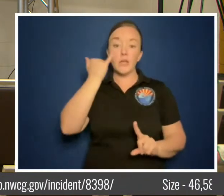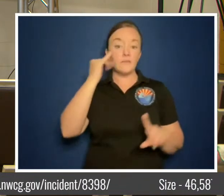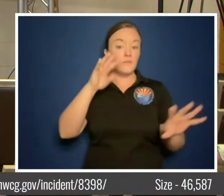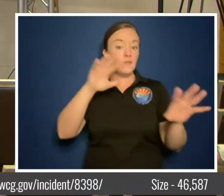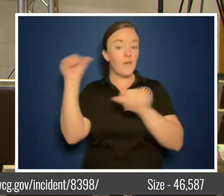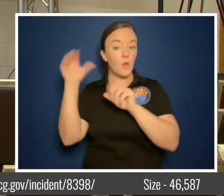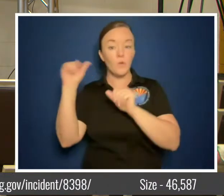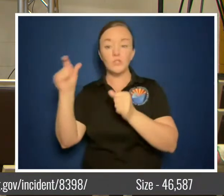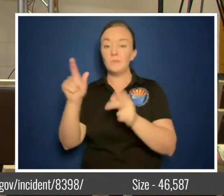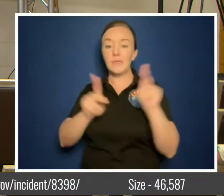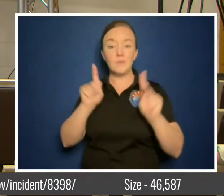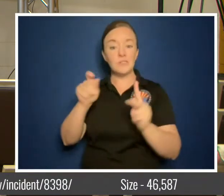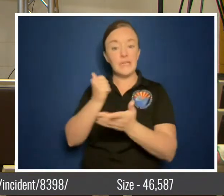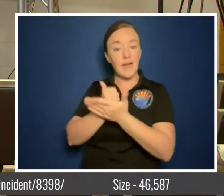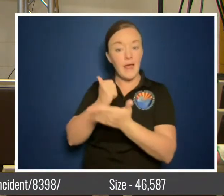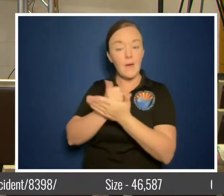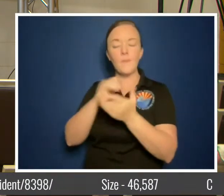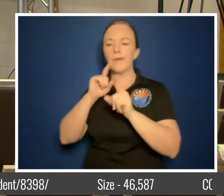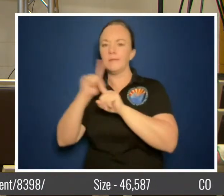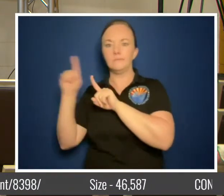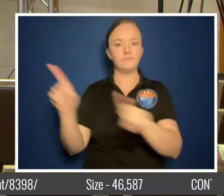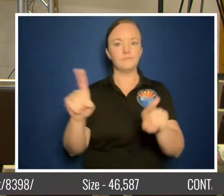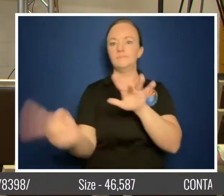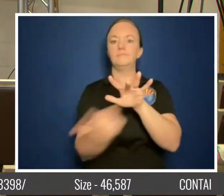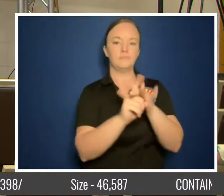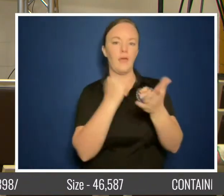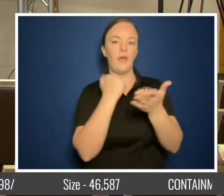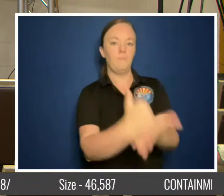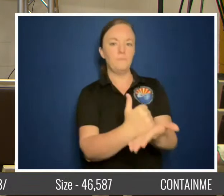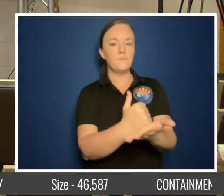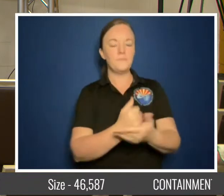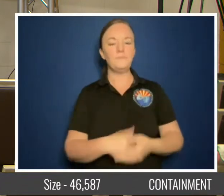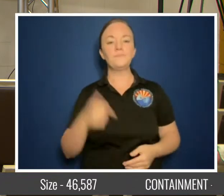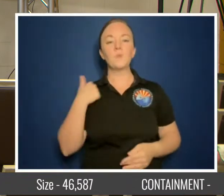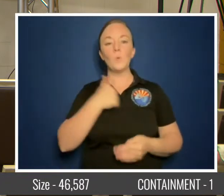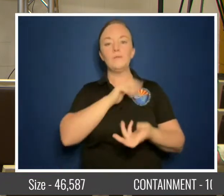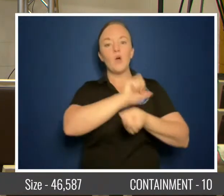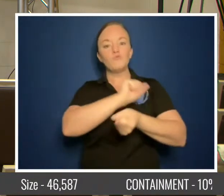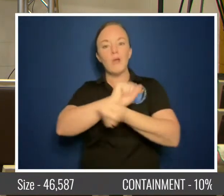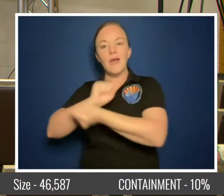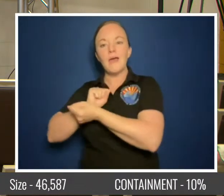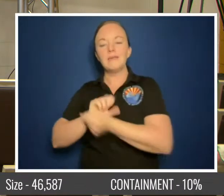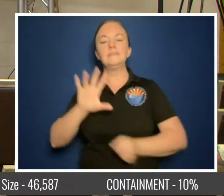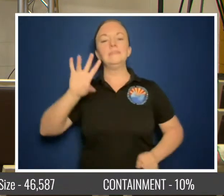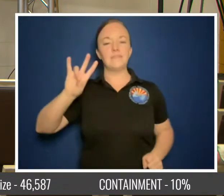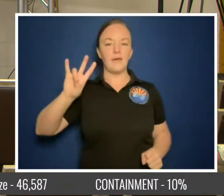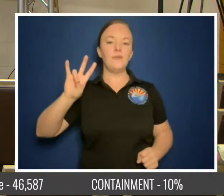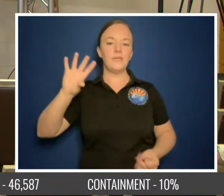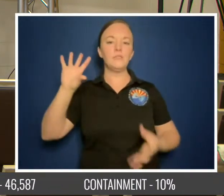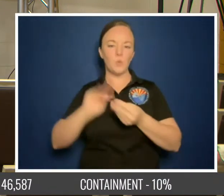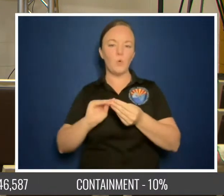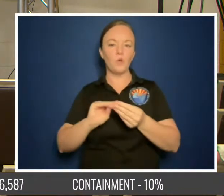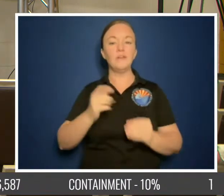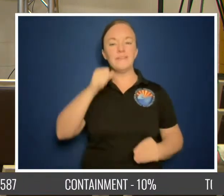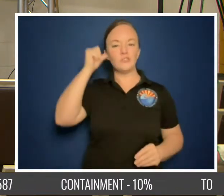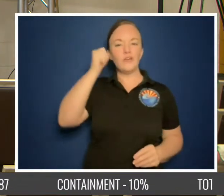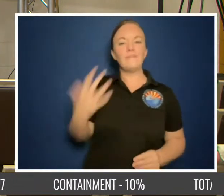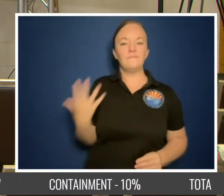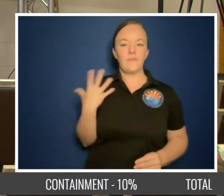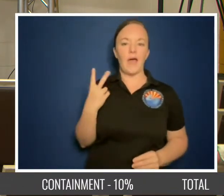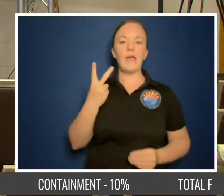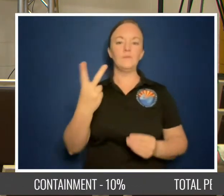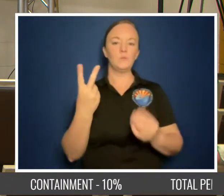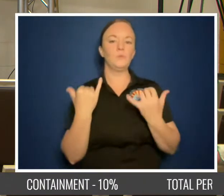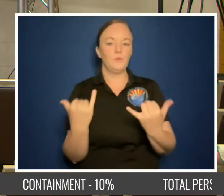and they can respond quickly. We made 7 arrests total so far. That's 2 more today. We believe all these arrests, all these people were there